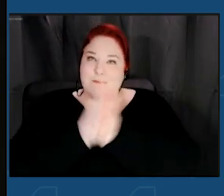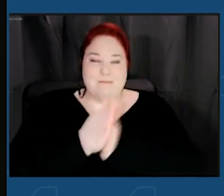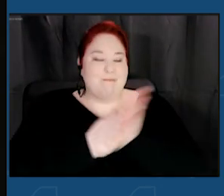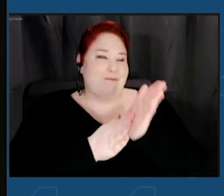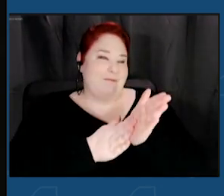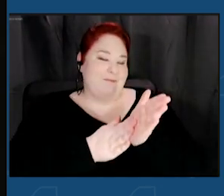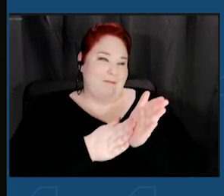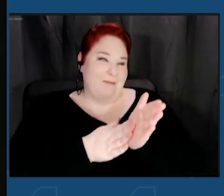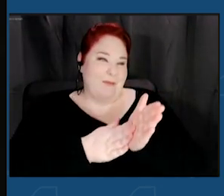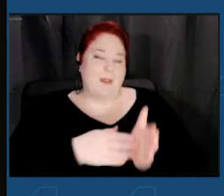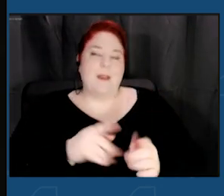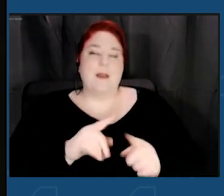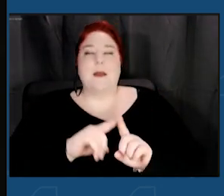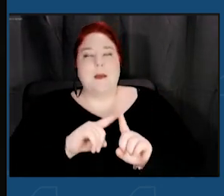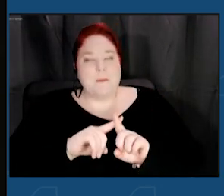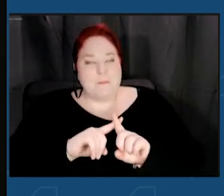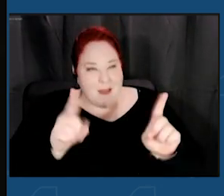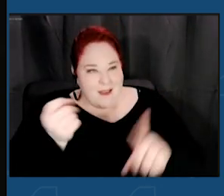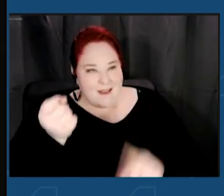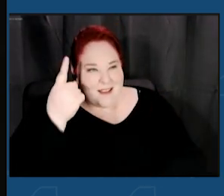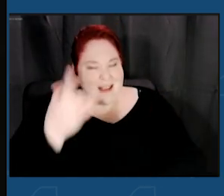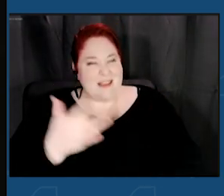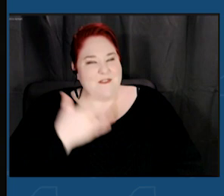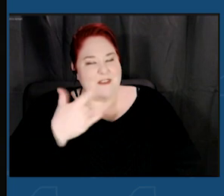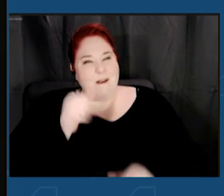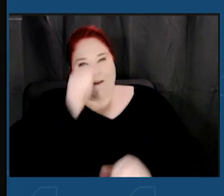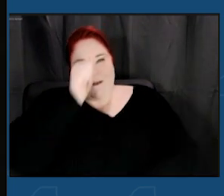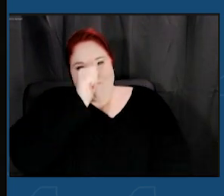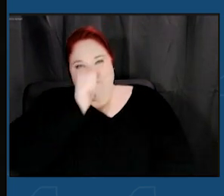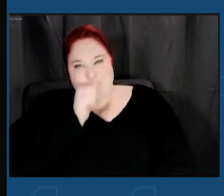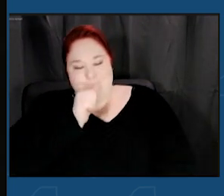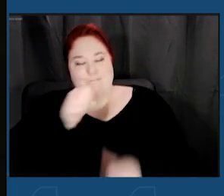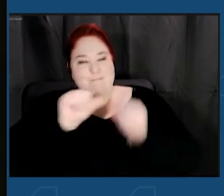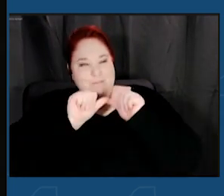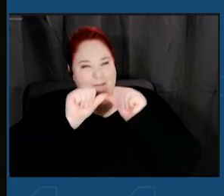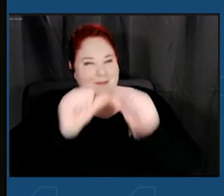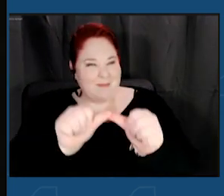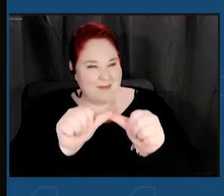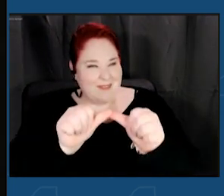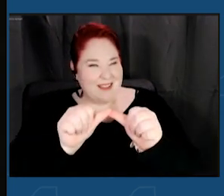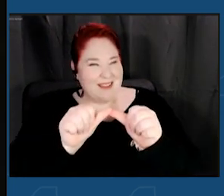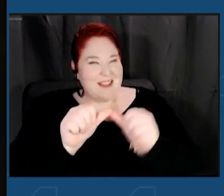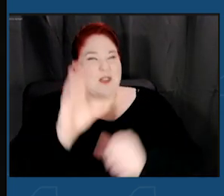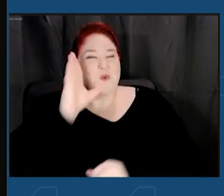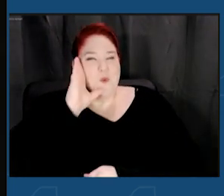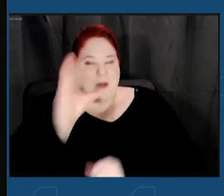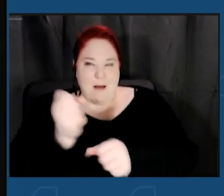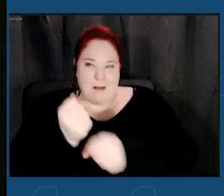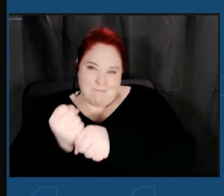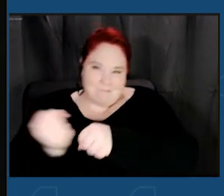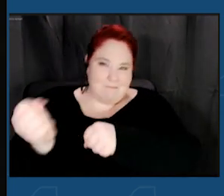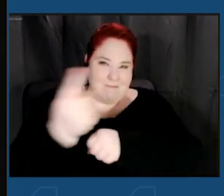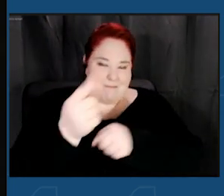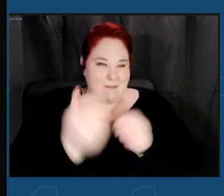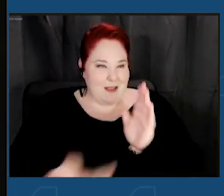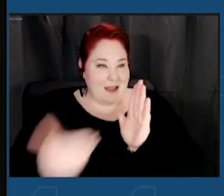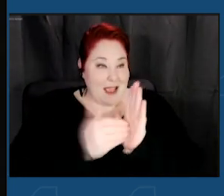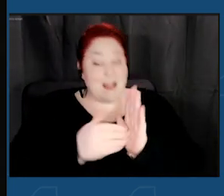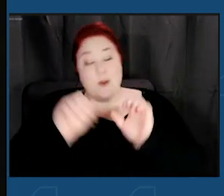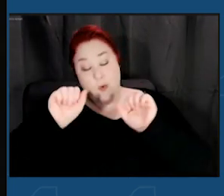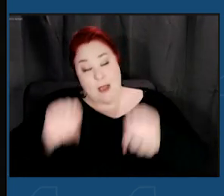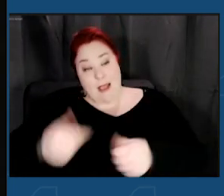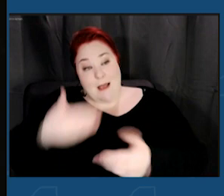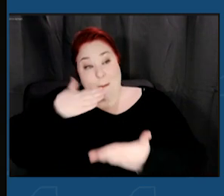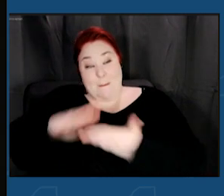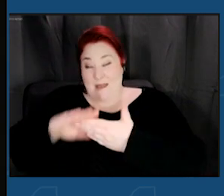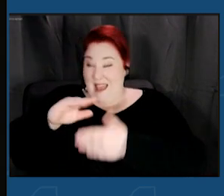but always that sense of resiliency that there's always another year. You can have a bad year, you can have a